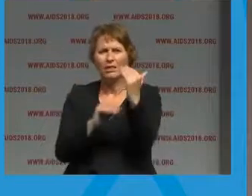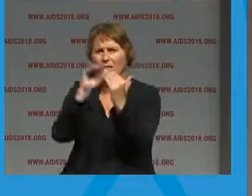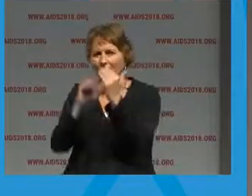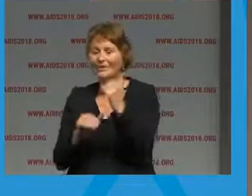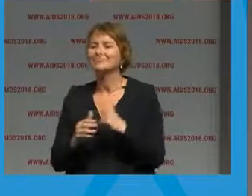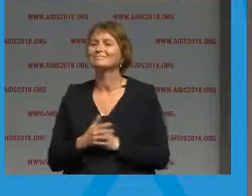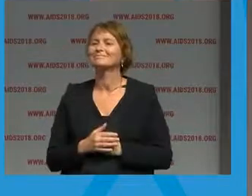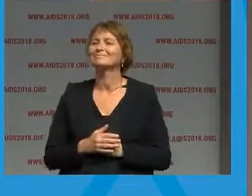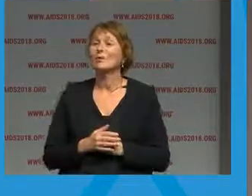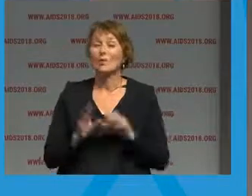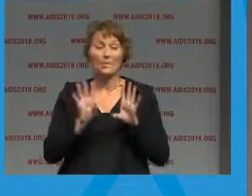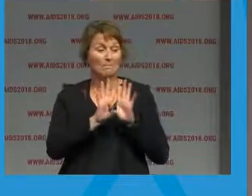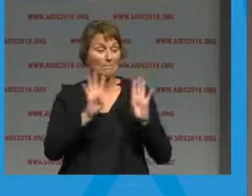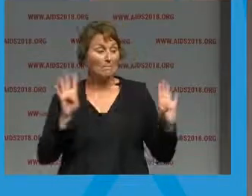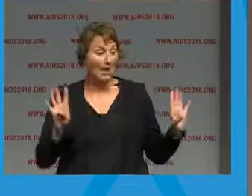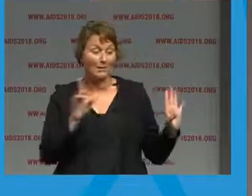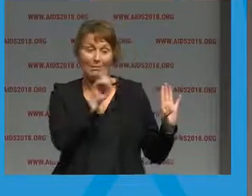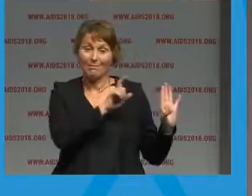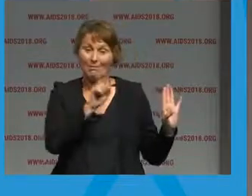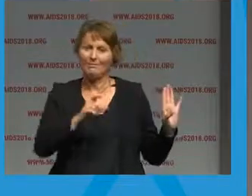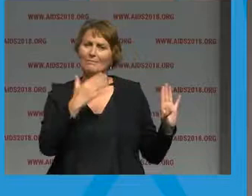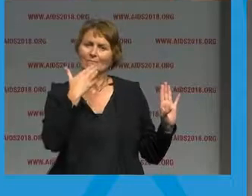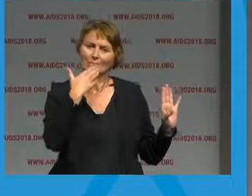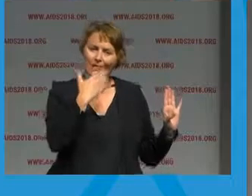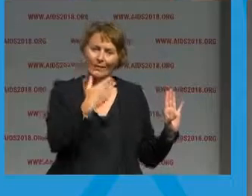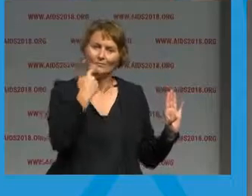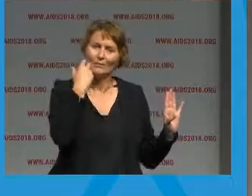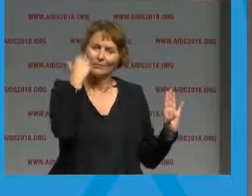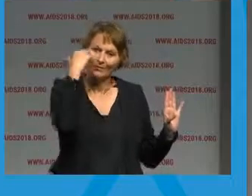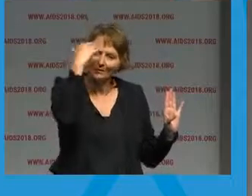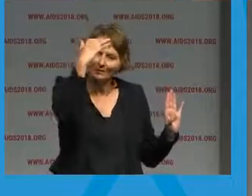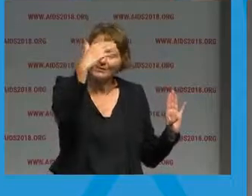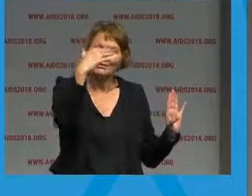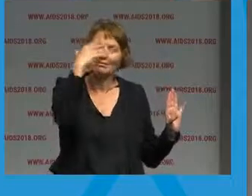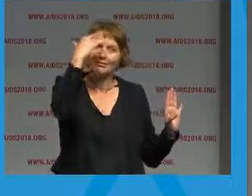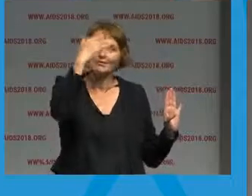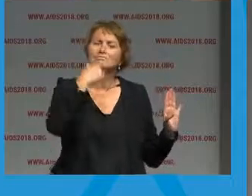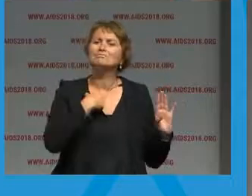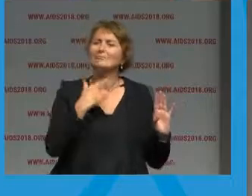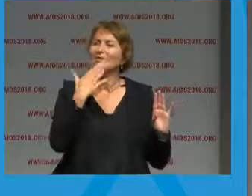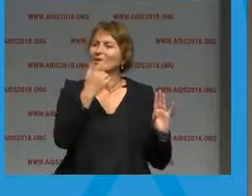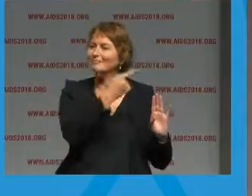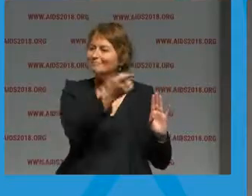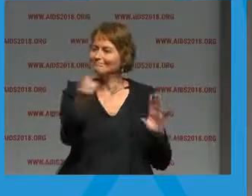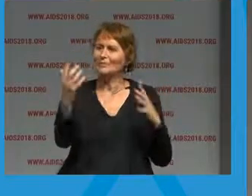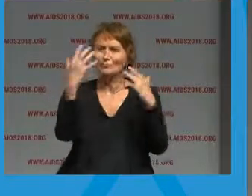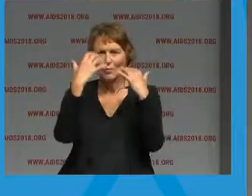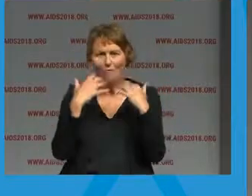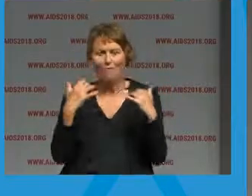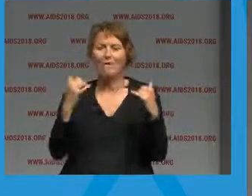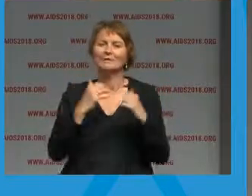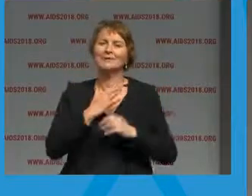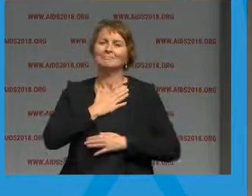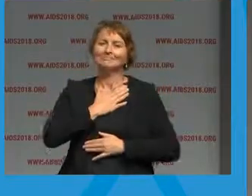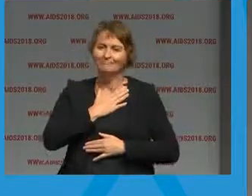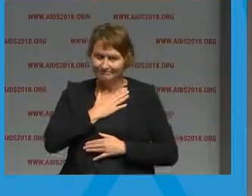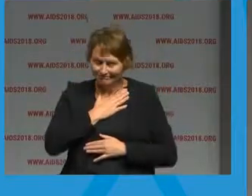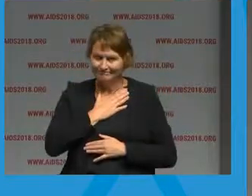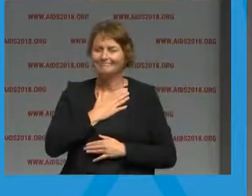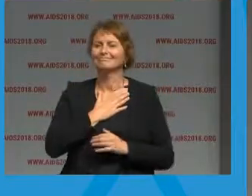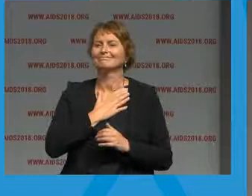of their wonderful thoughts and reflections. I want to thank the audience for their patience and kindness